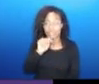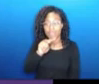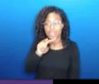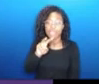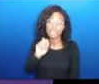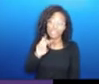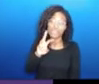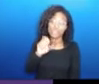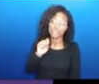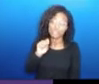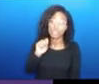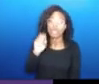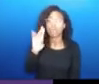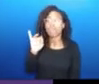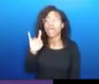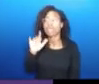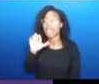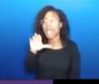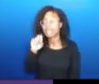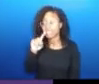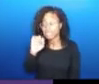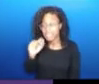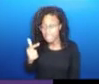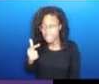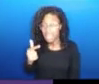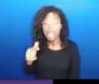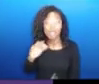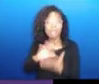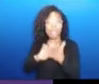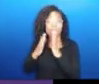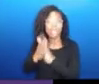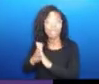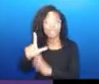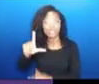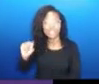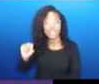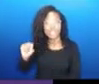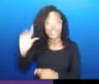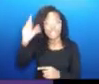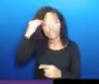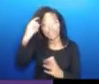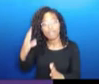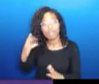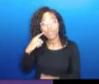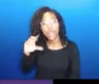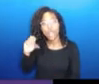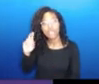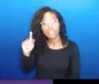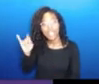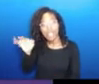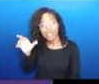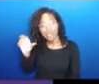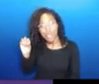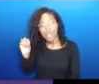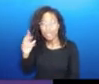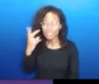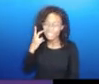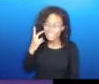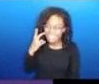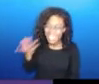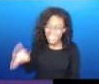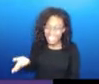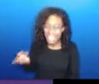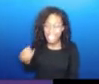Lieutenant Governor of Ontario. Together, let's support one another, share